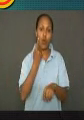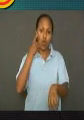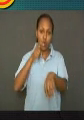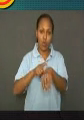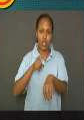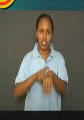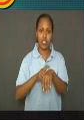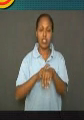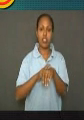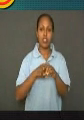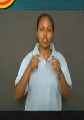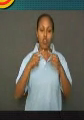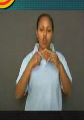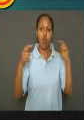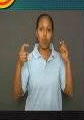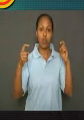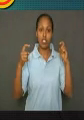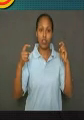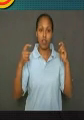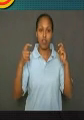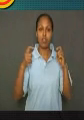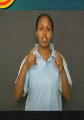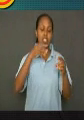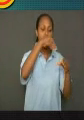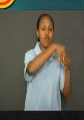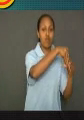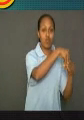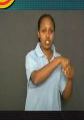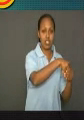the opposite of the input.